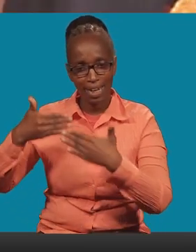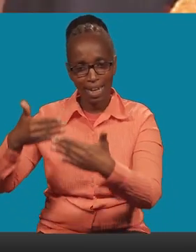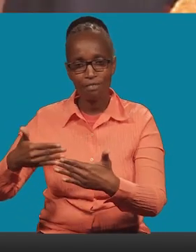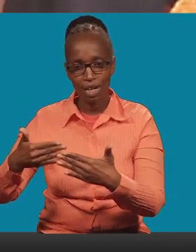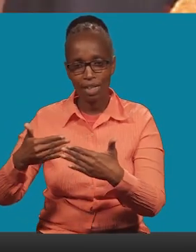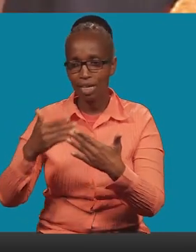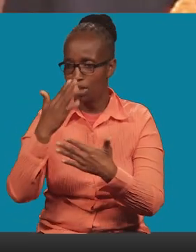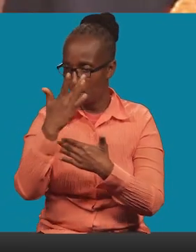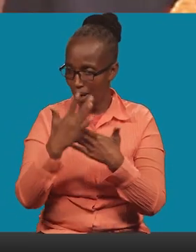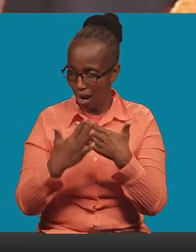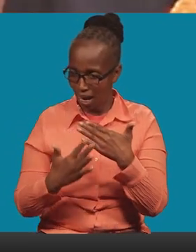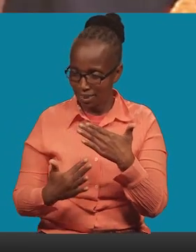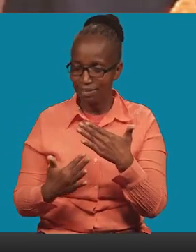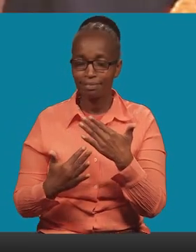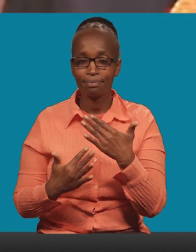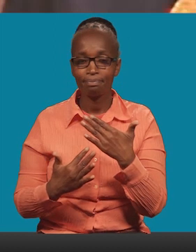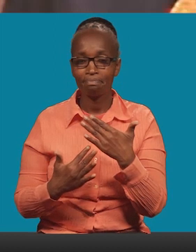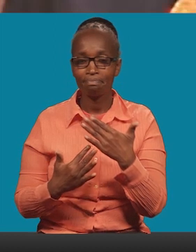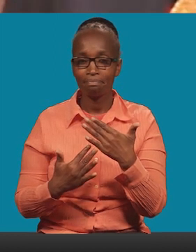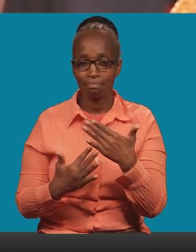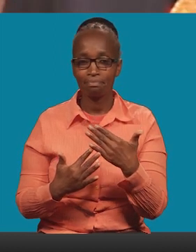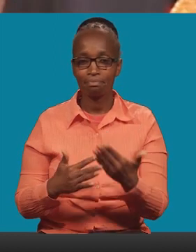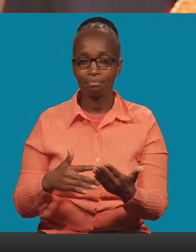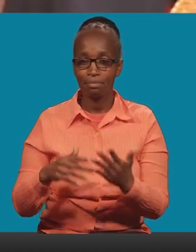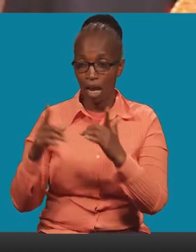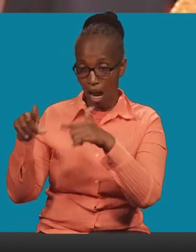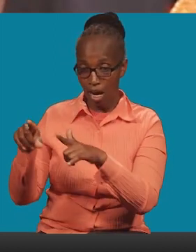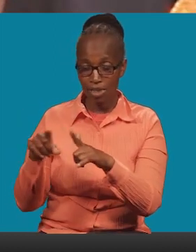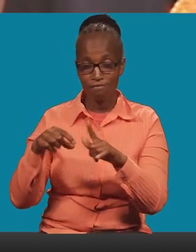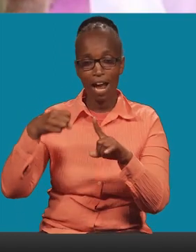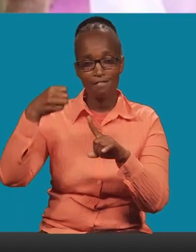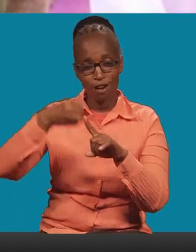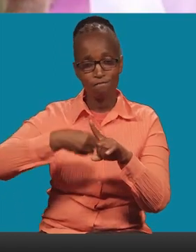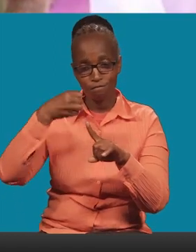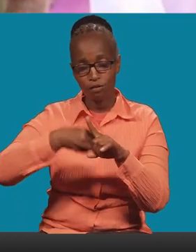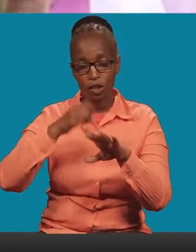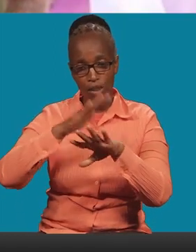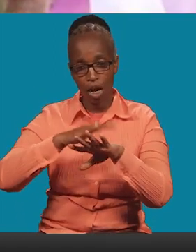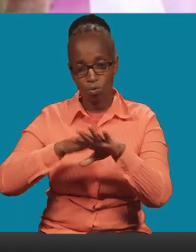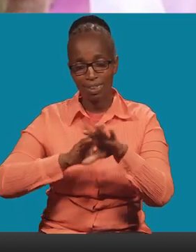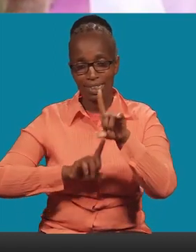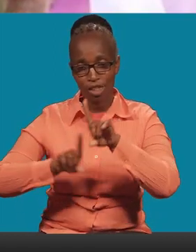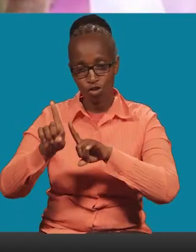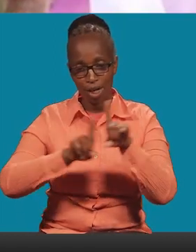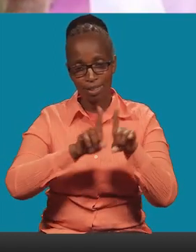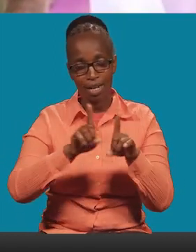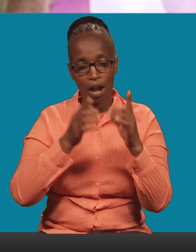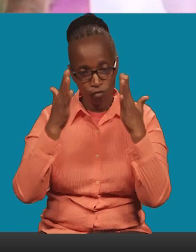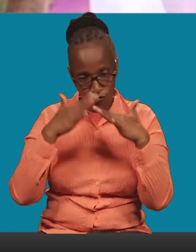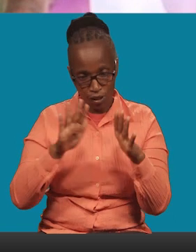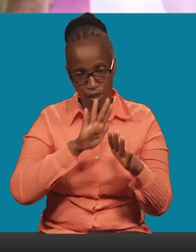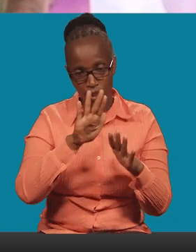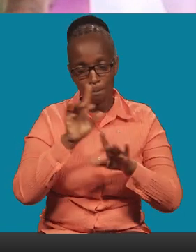she doesn't need to be given any blood transfusion any longer I have fought a good